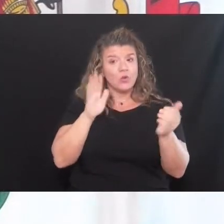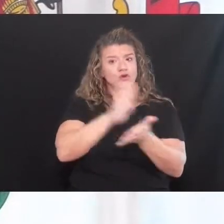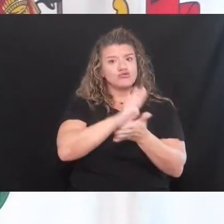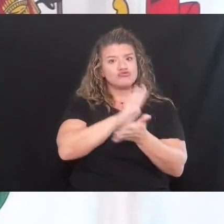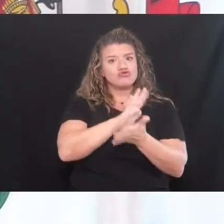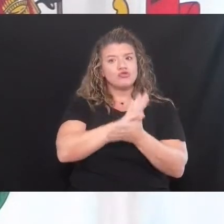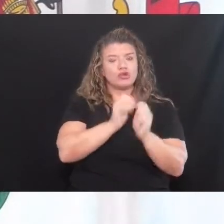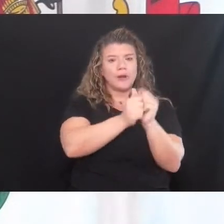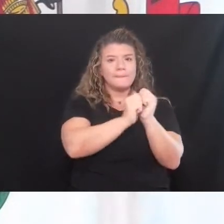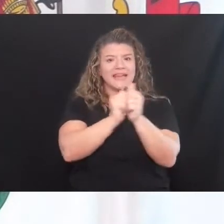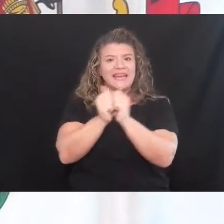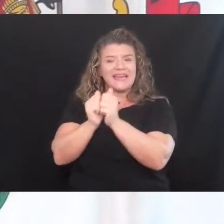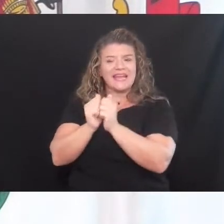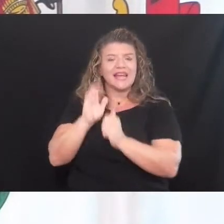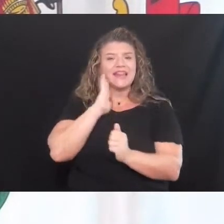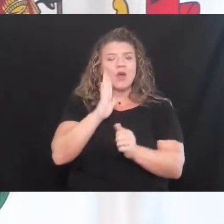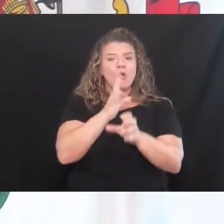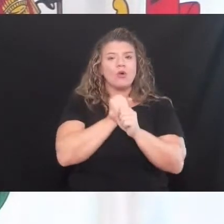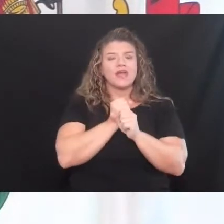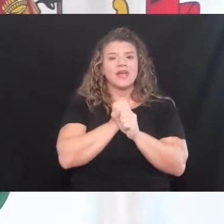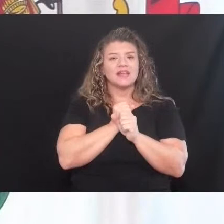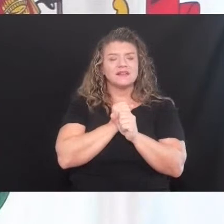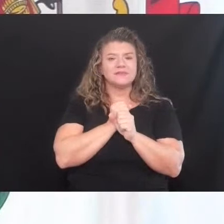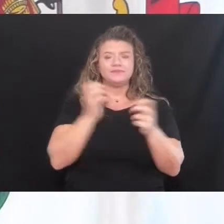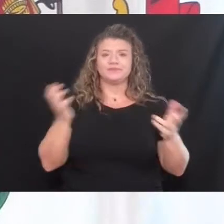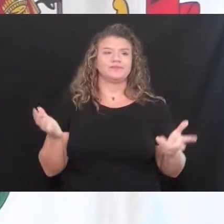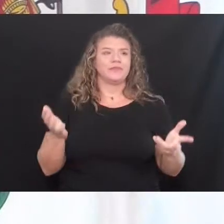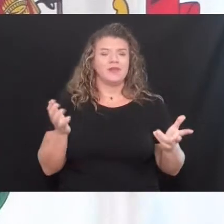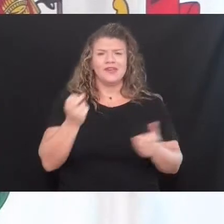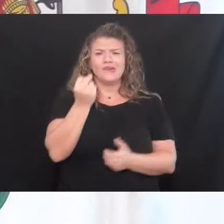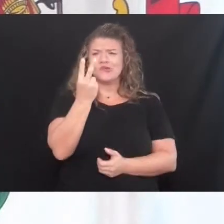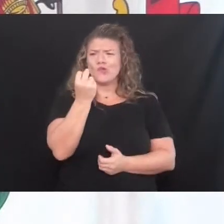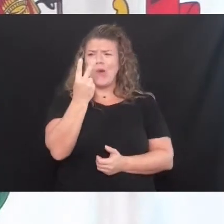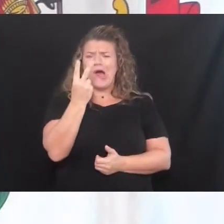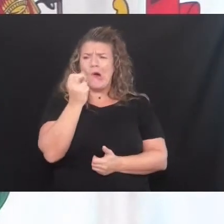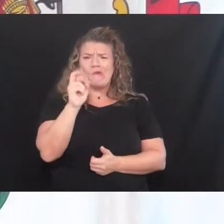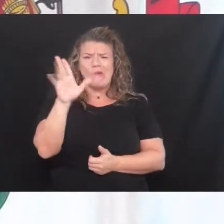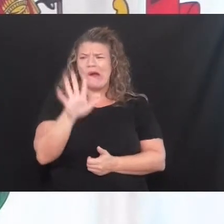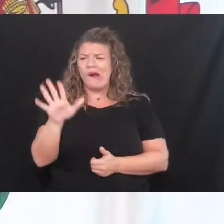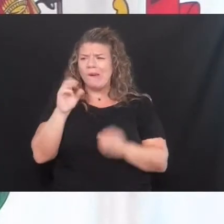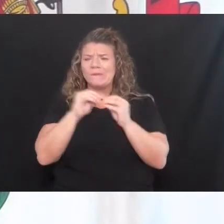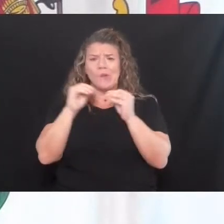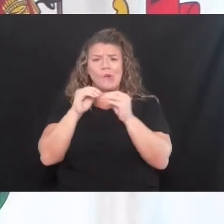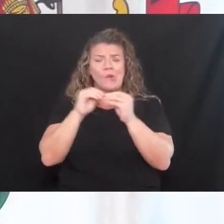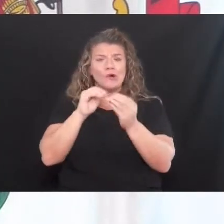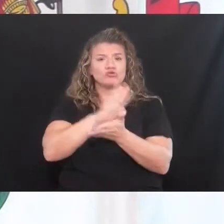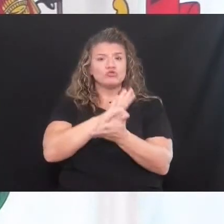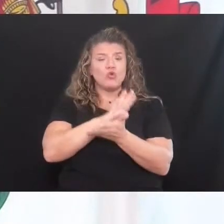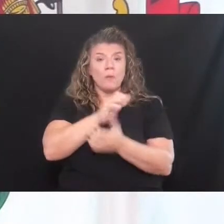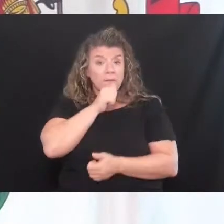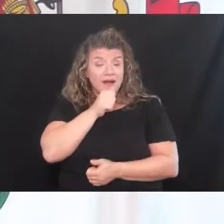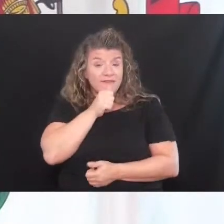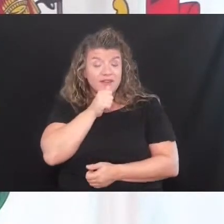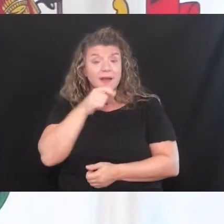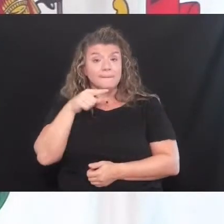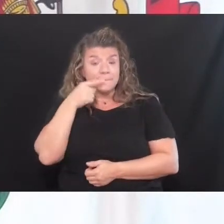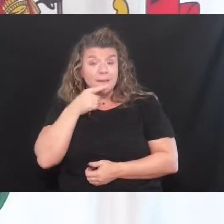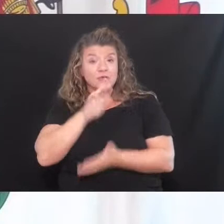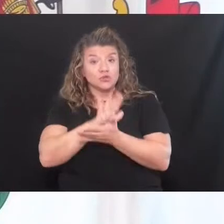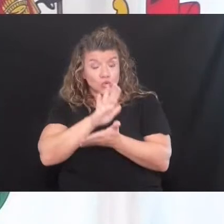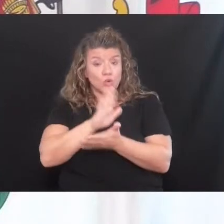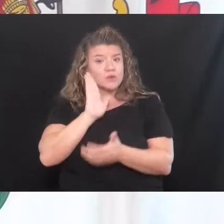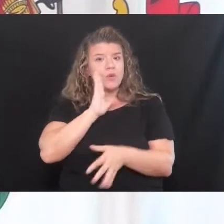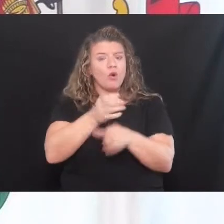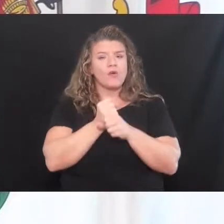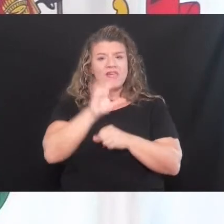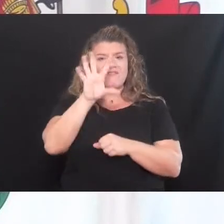schools are competing and they're going to get, you know, I don't know, there's 12 or plus number of private and public schools that are going